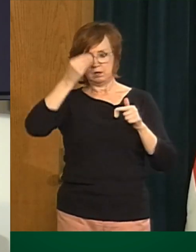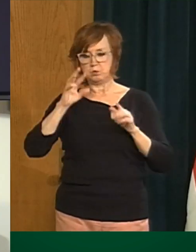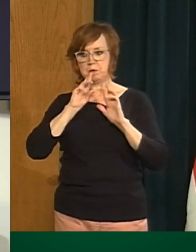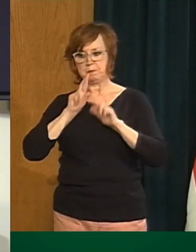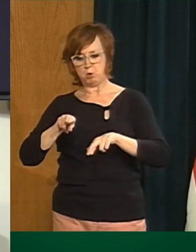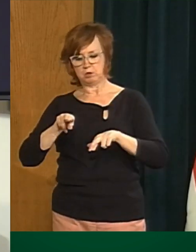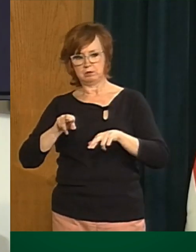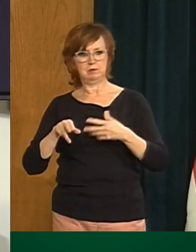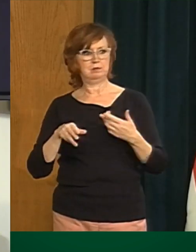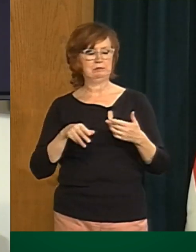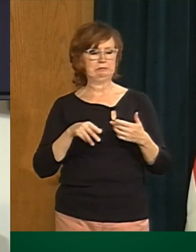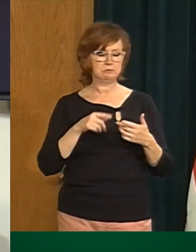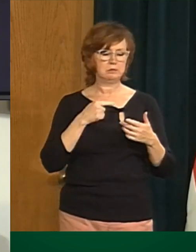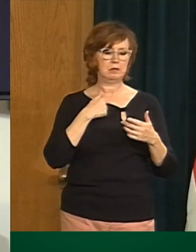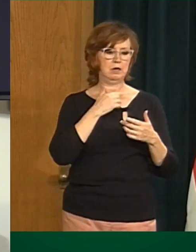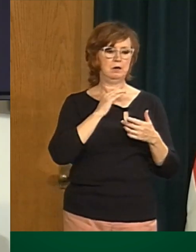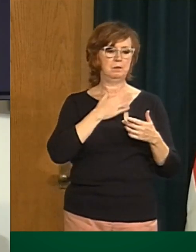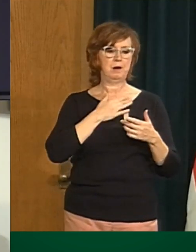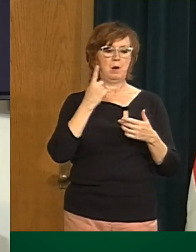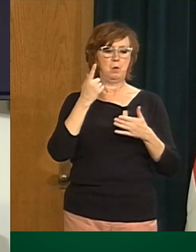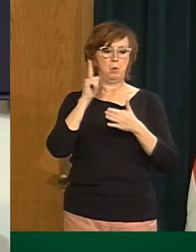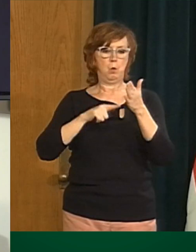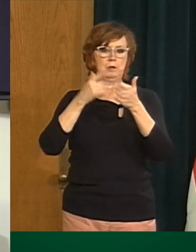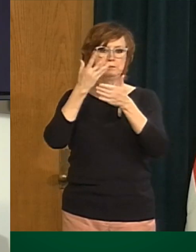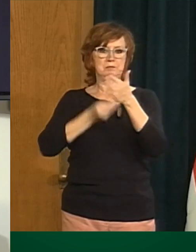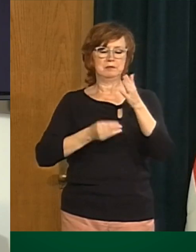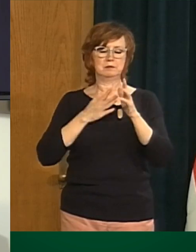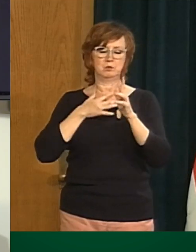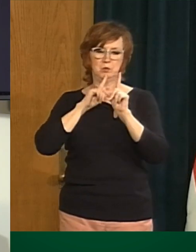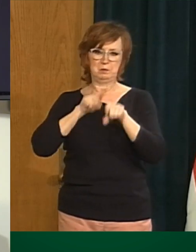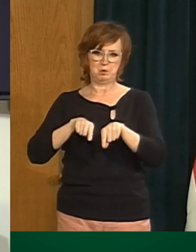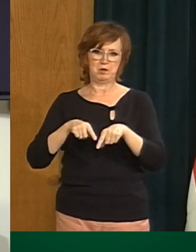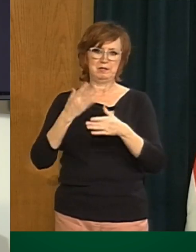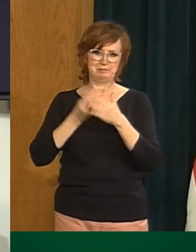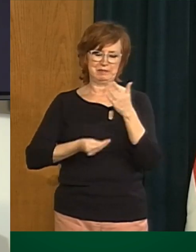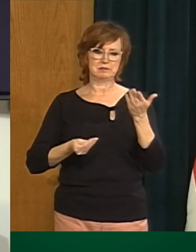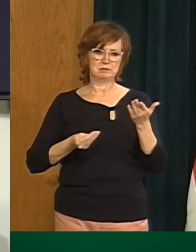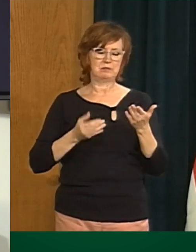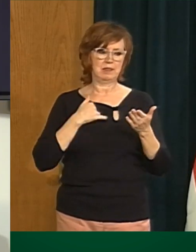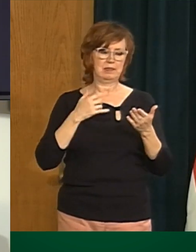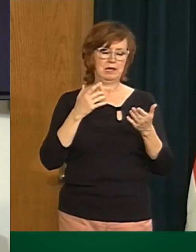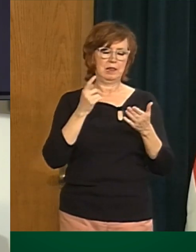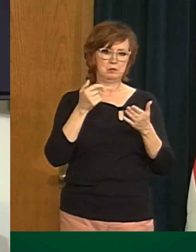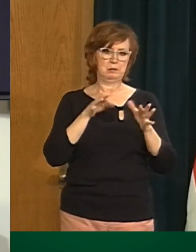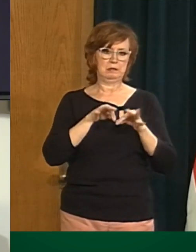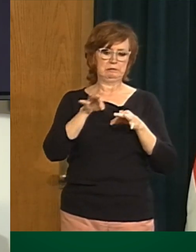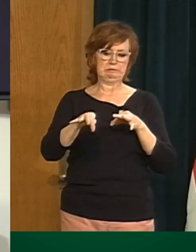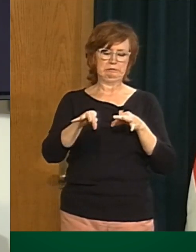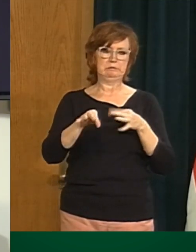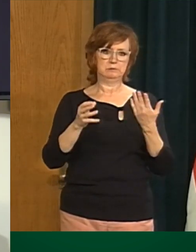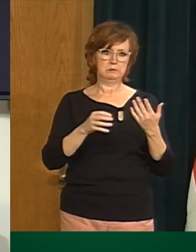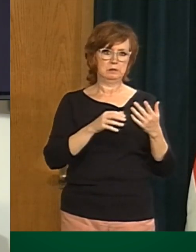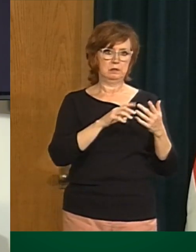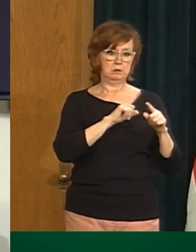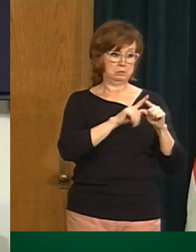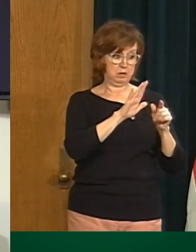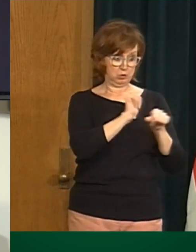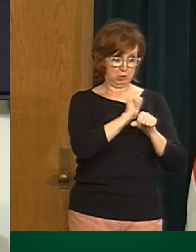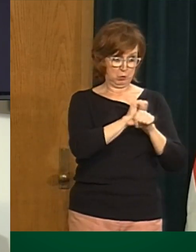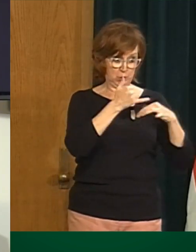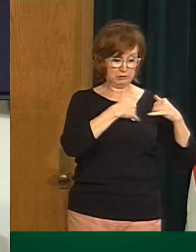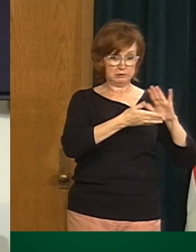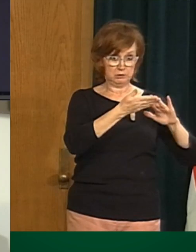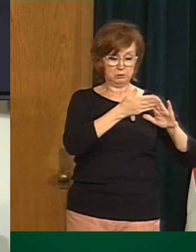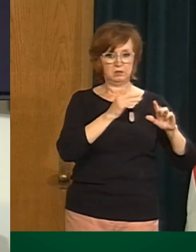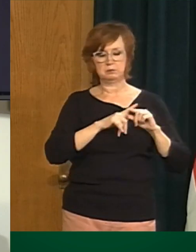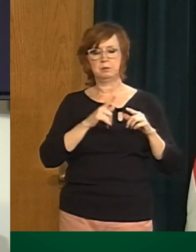and we use them immediately. And again, I apologize for the delay. That's on us, and we've worked to rectify that, and we'll continue to improve